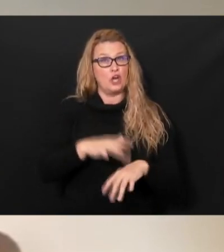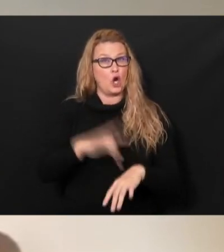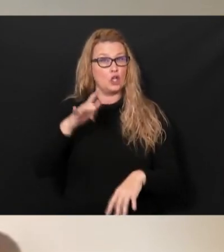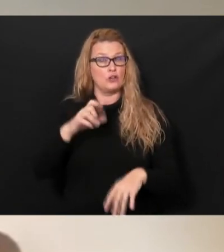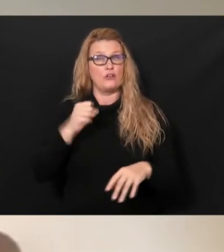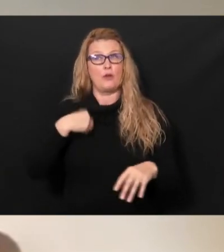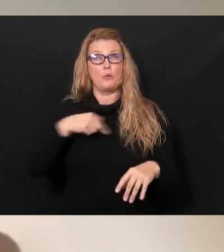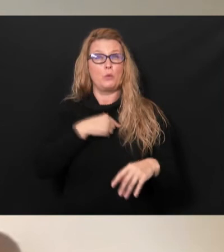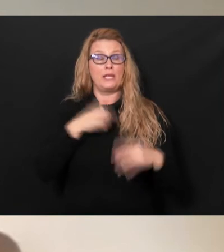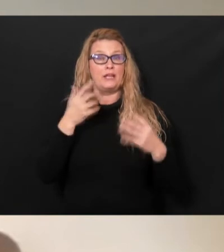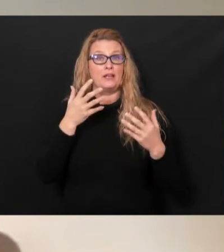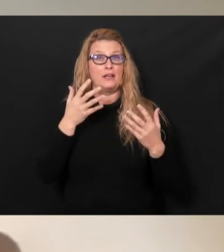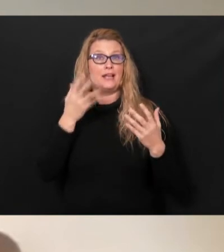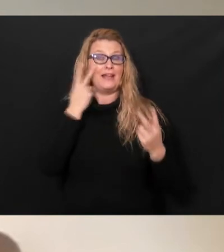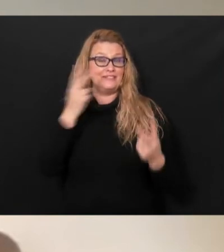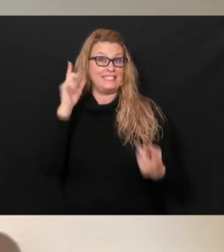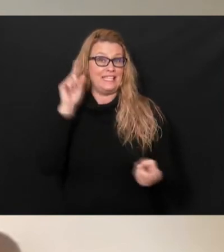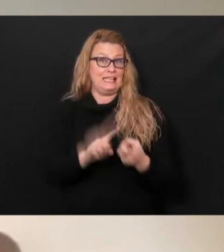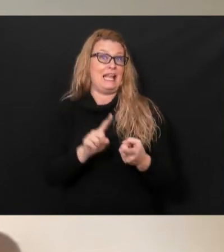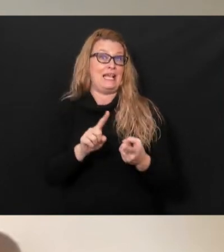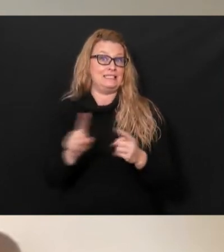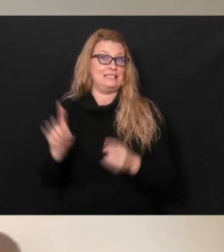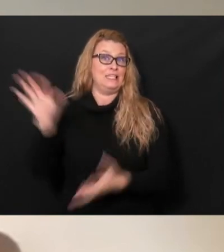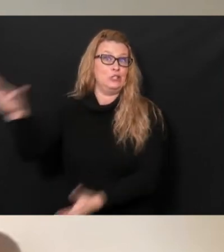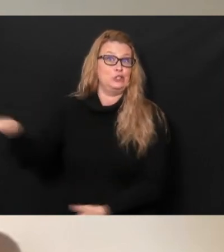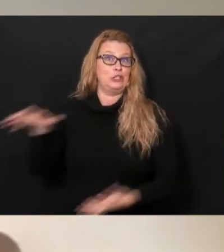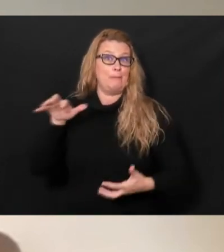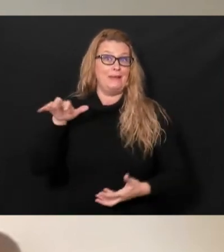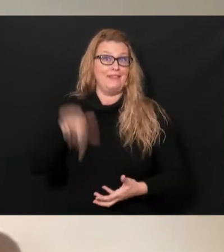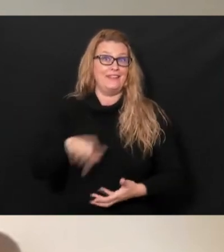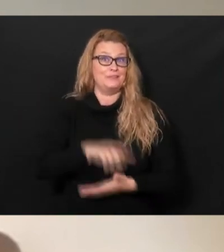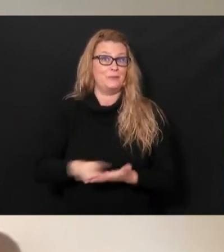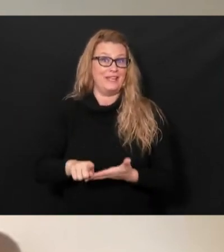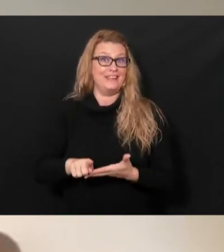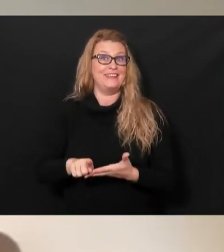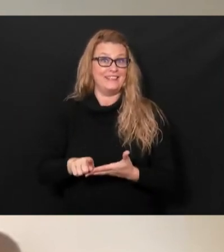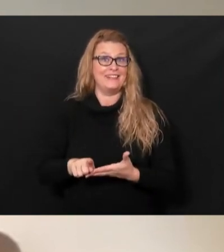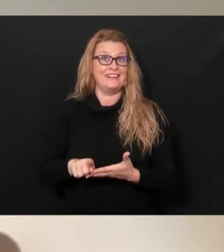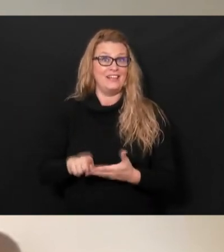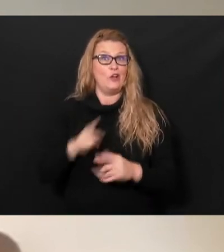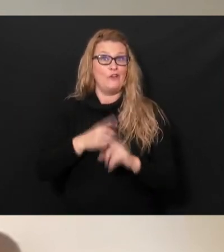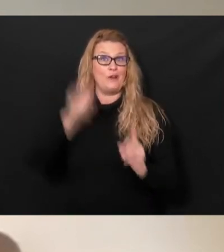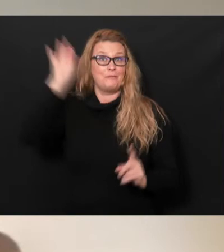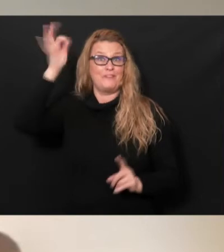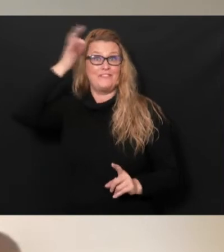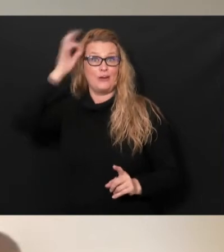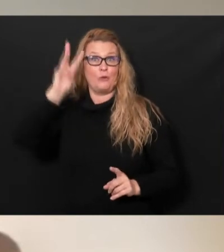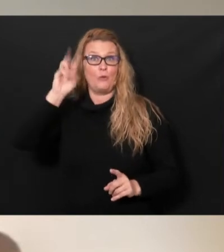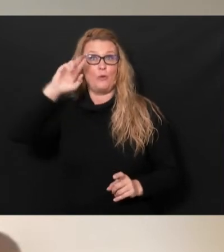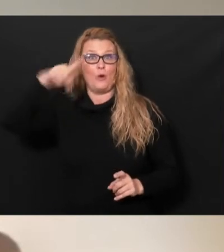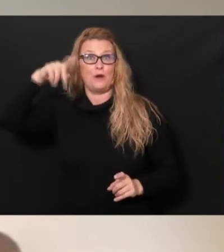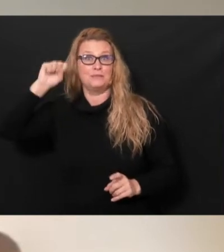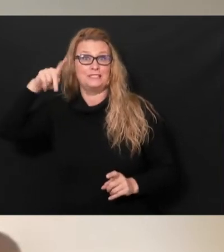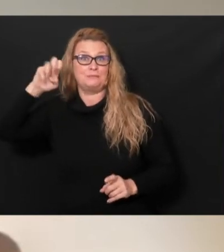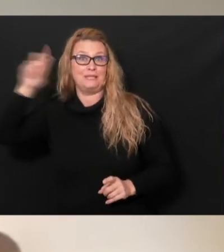seeing some less doses this week from Operation Warp Speed. But